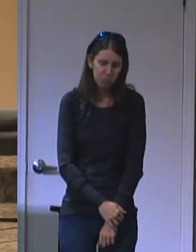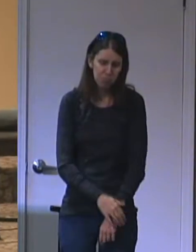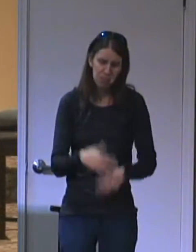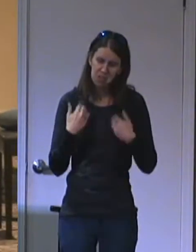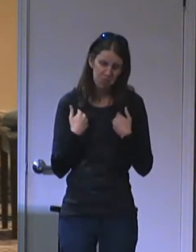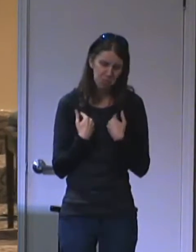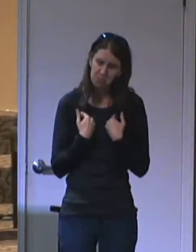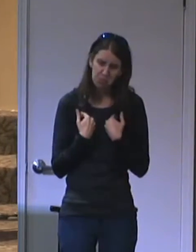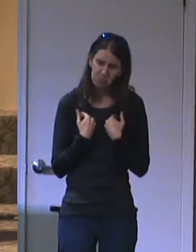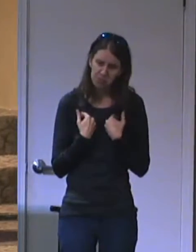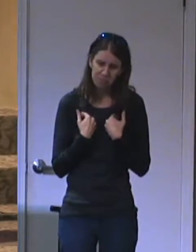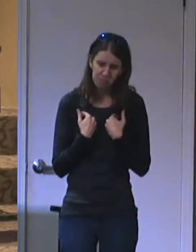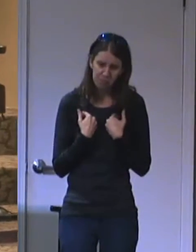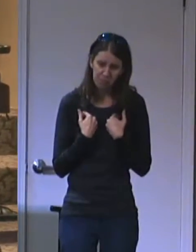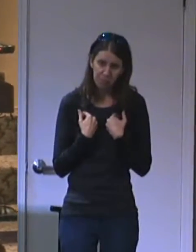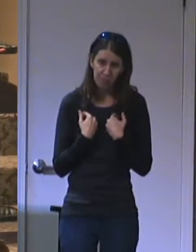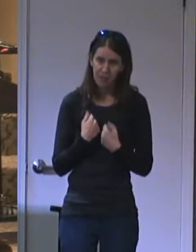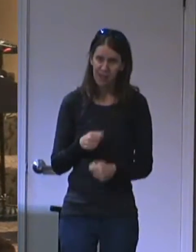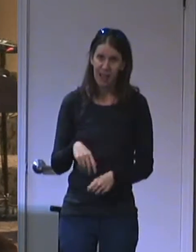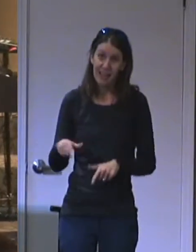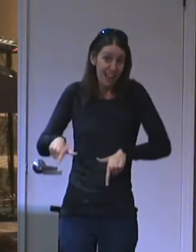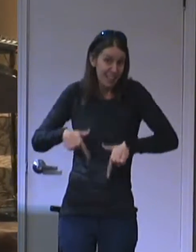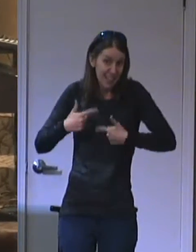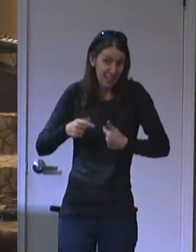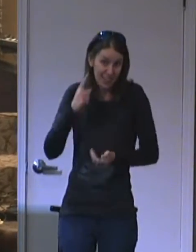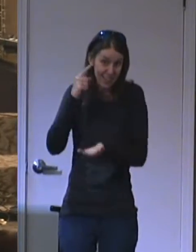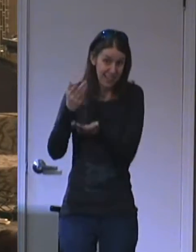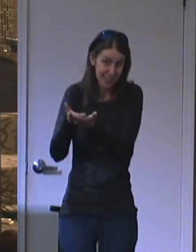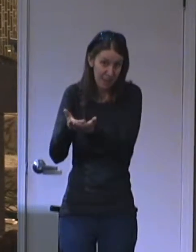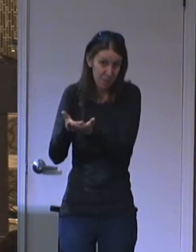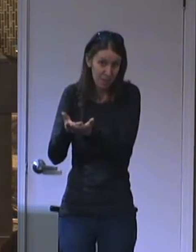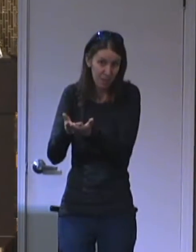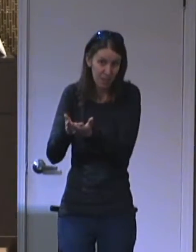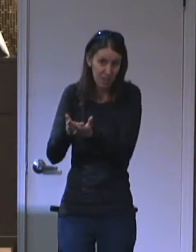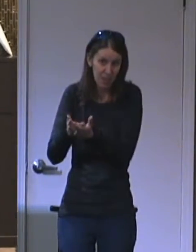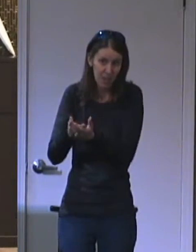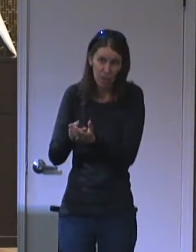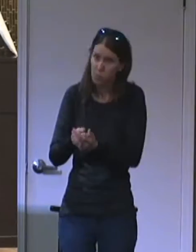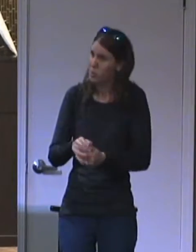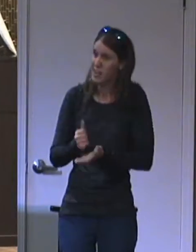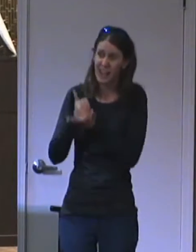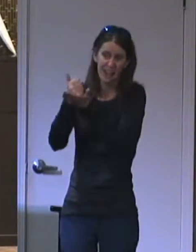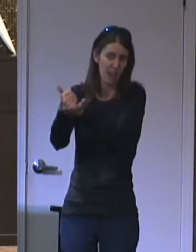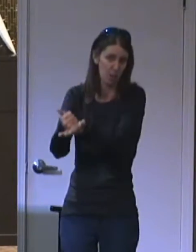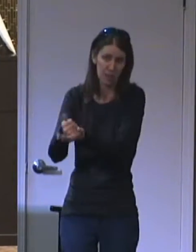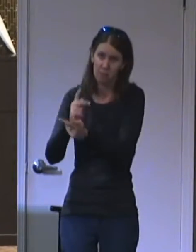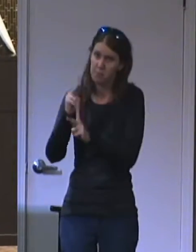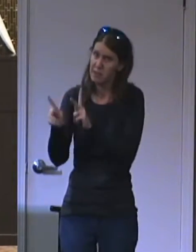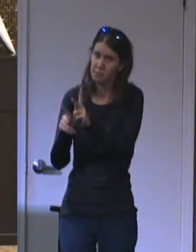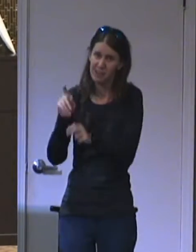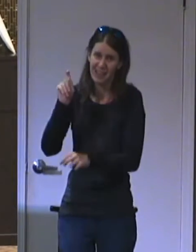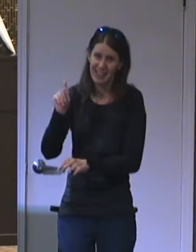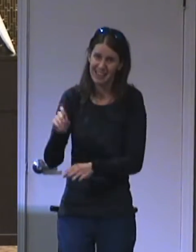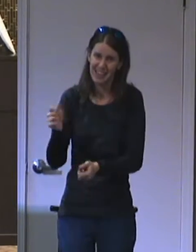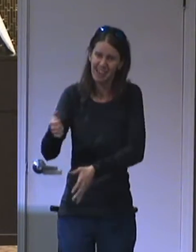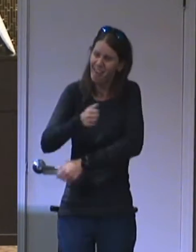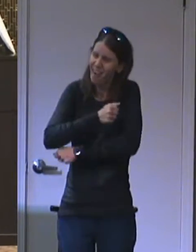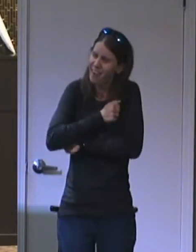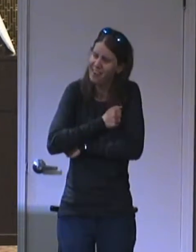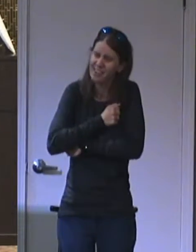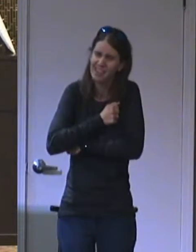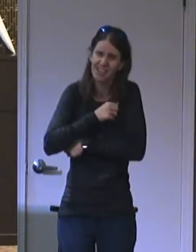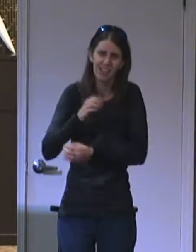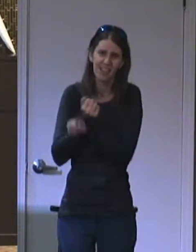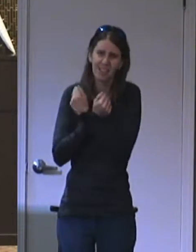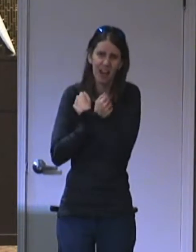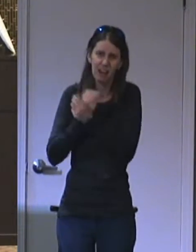We're not able to go out and be the testimony that we ought to be. We're not able to put our arms around people that need us and